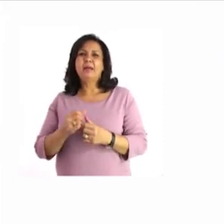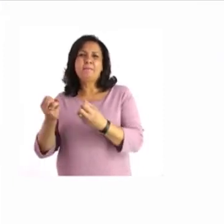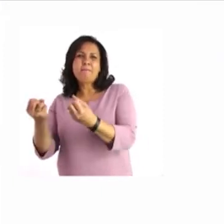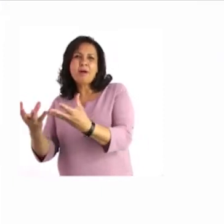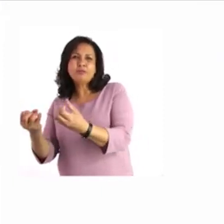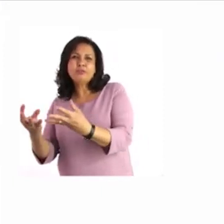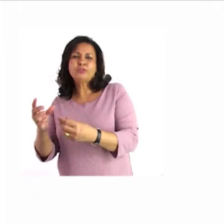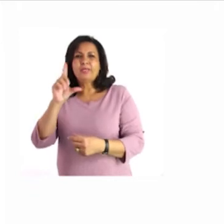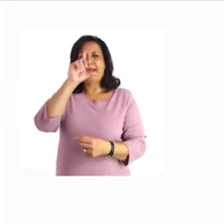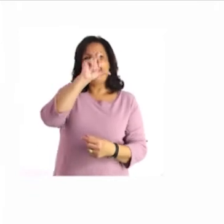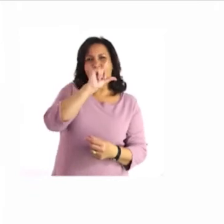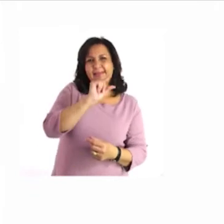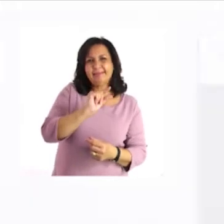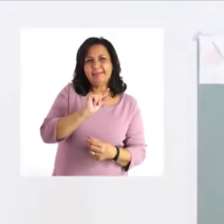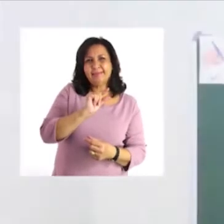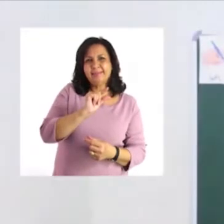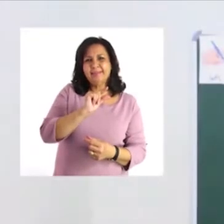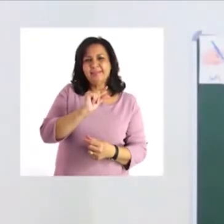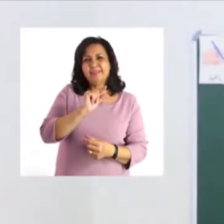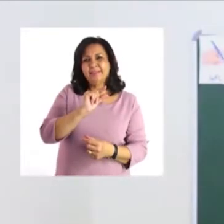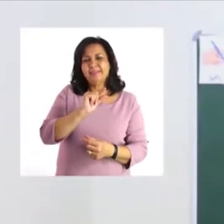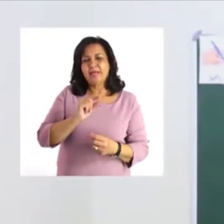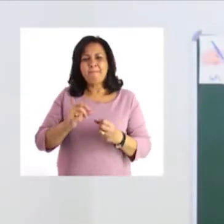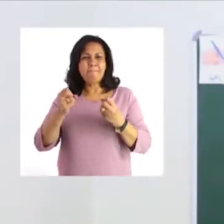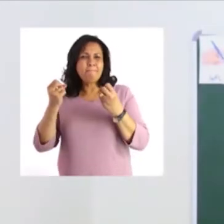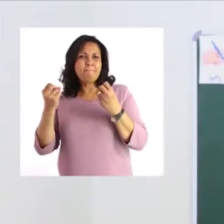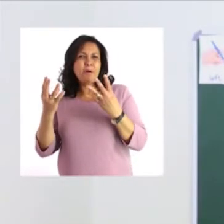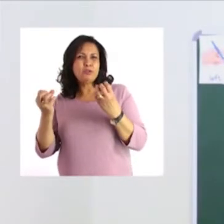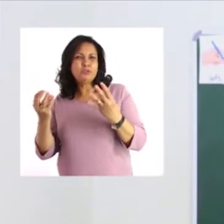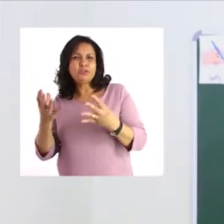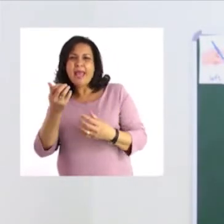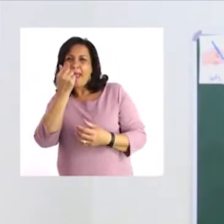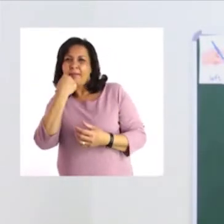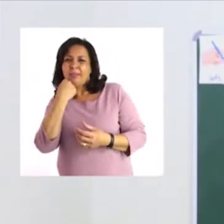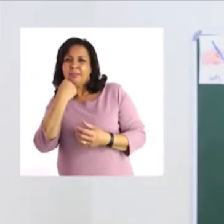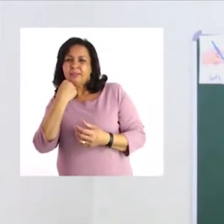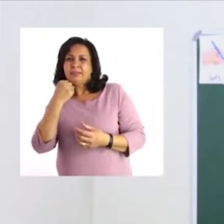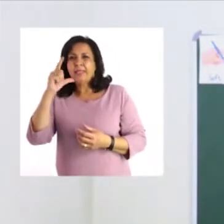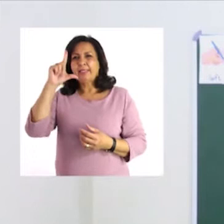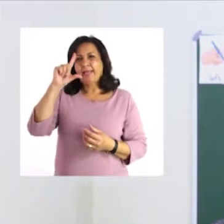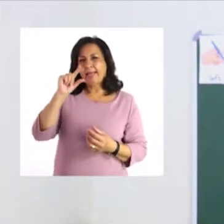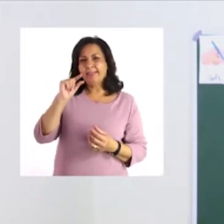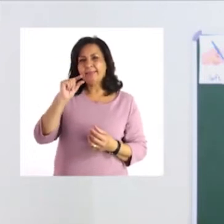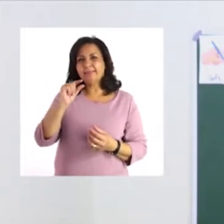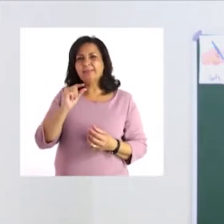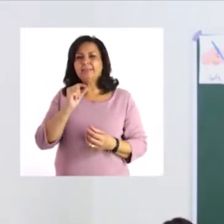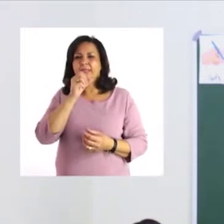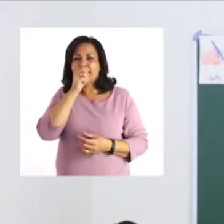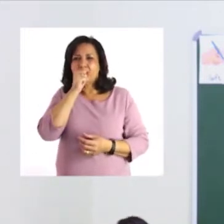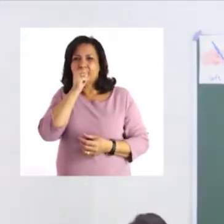and least. We have the most apples and we had the most nectarines.